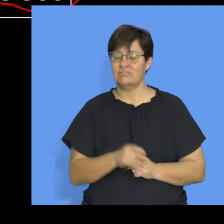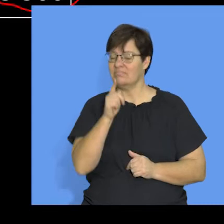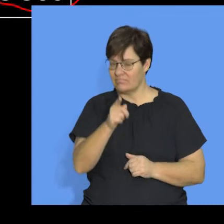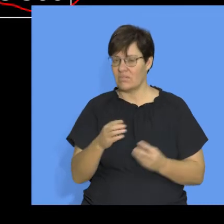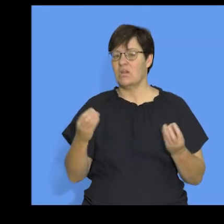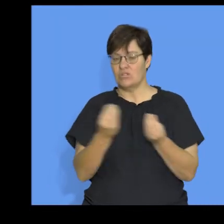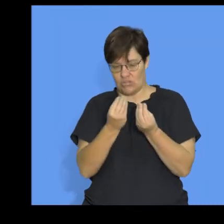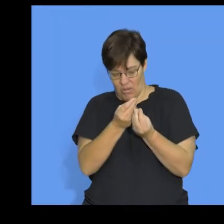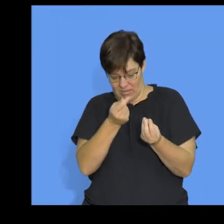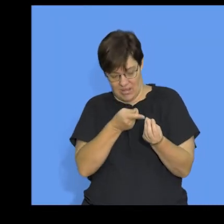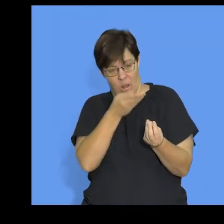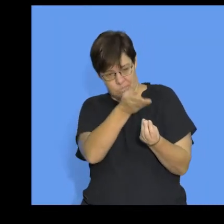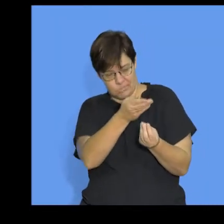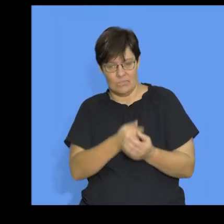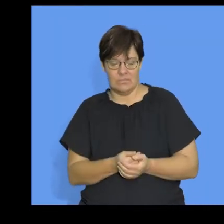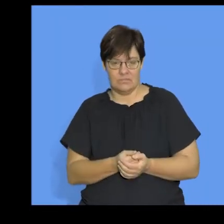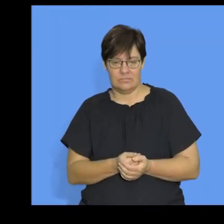figure. Therefore,